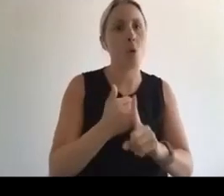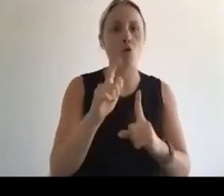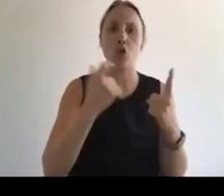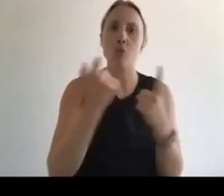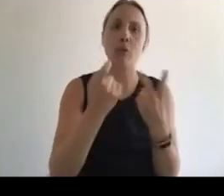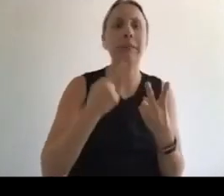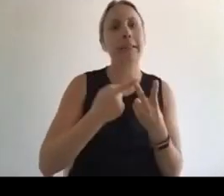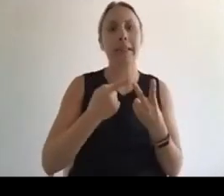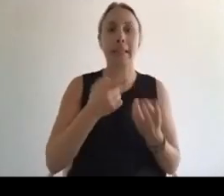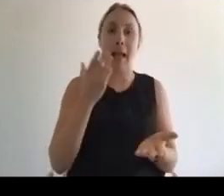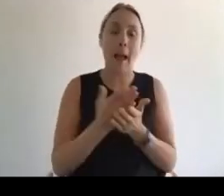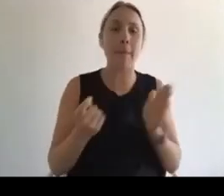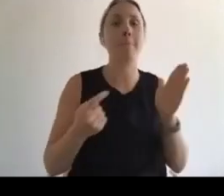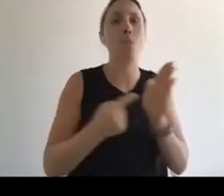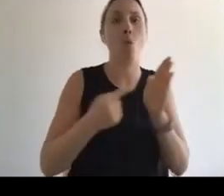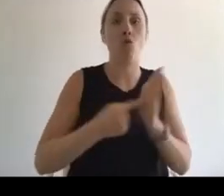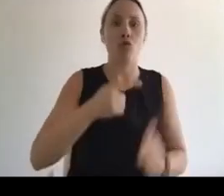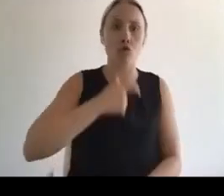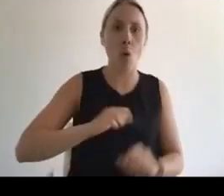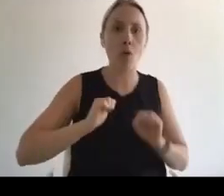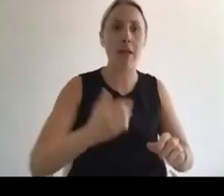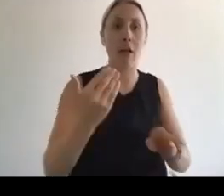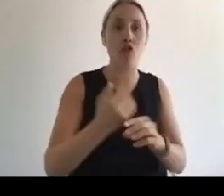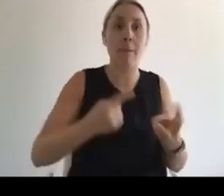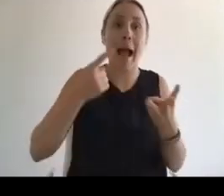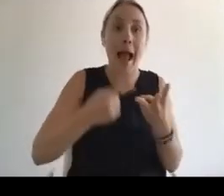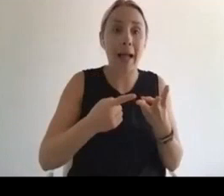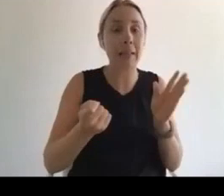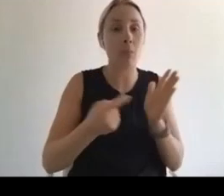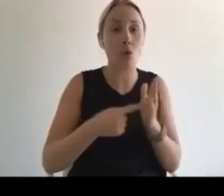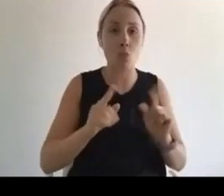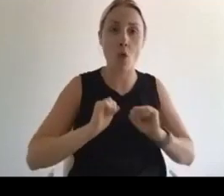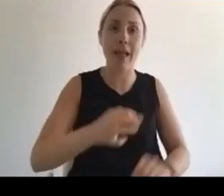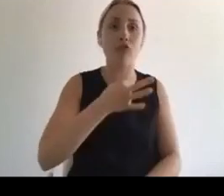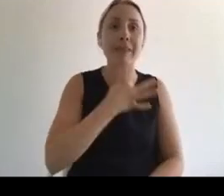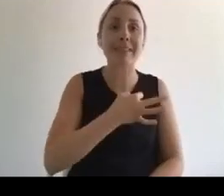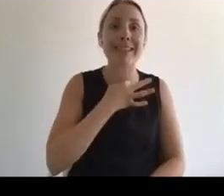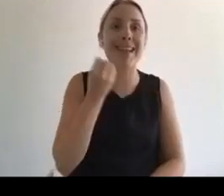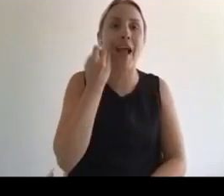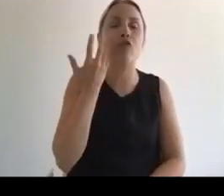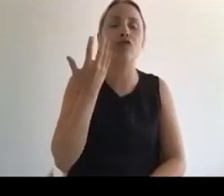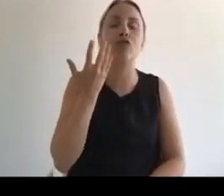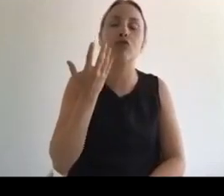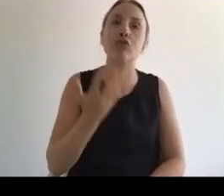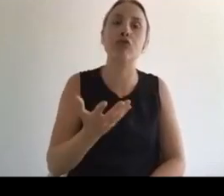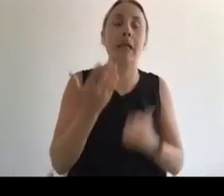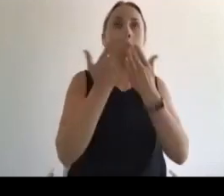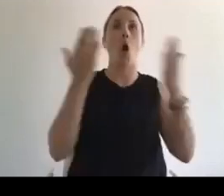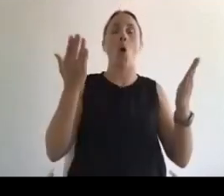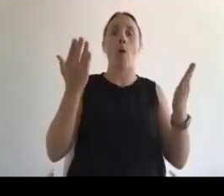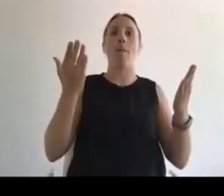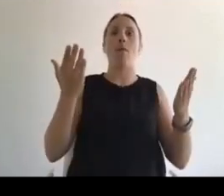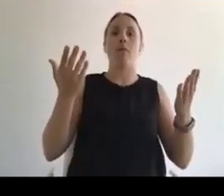job, but also the risks they face day to day, not just in terms of the catching the virus,